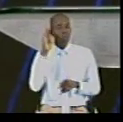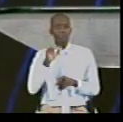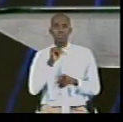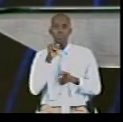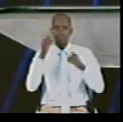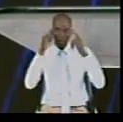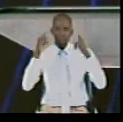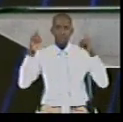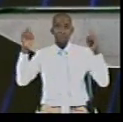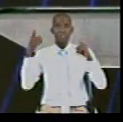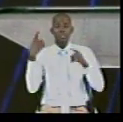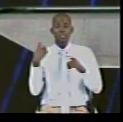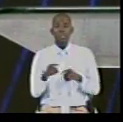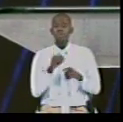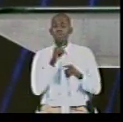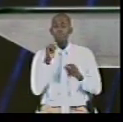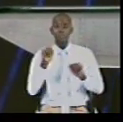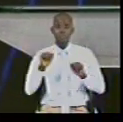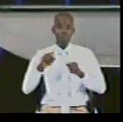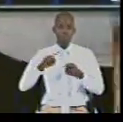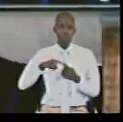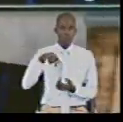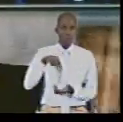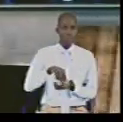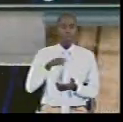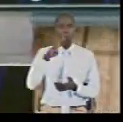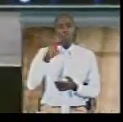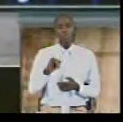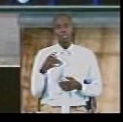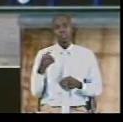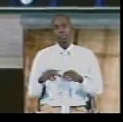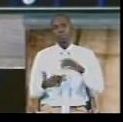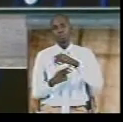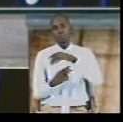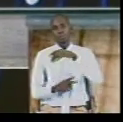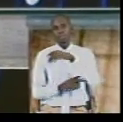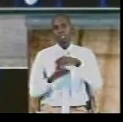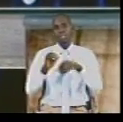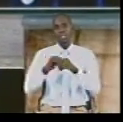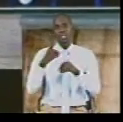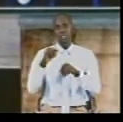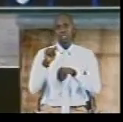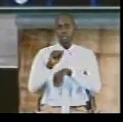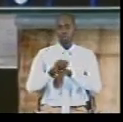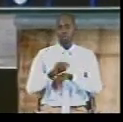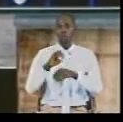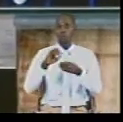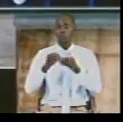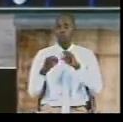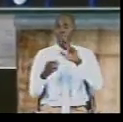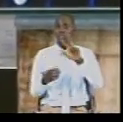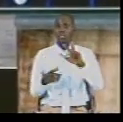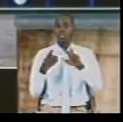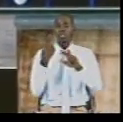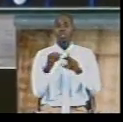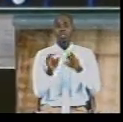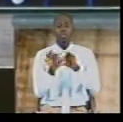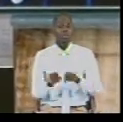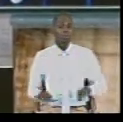instability of some pillars in the temple. Number three, the importance of